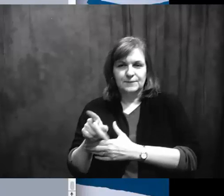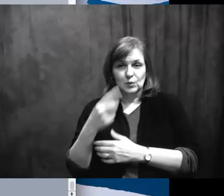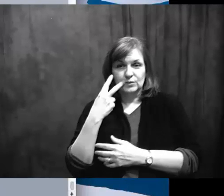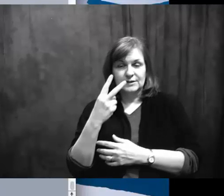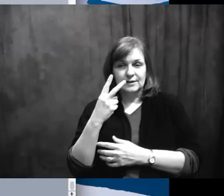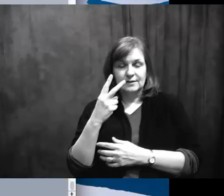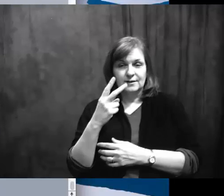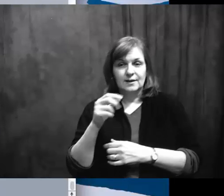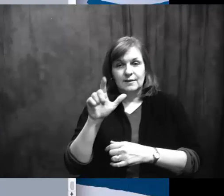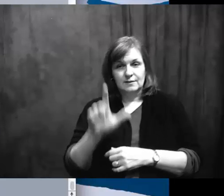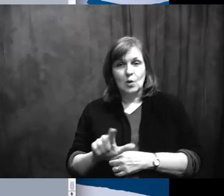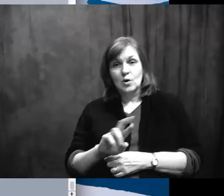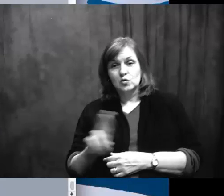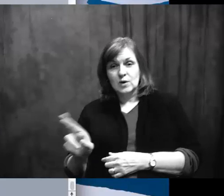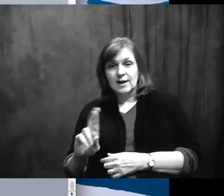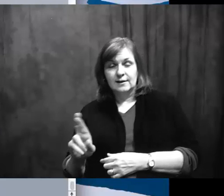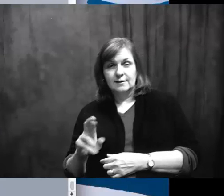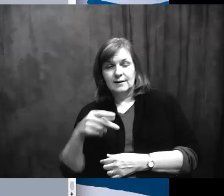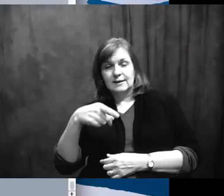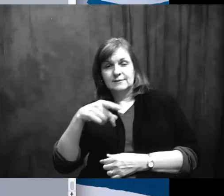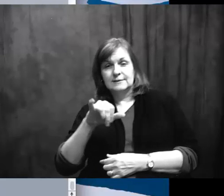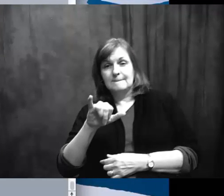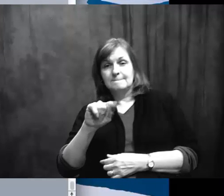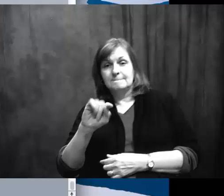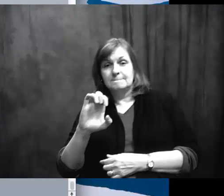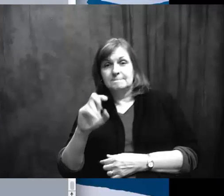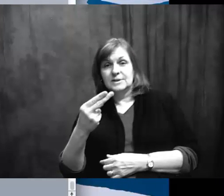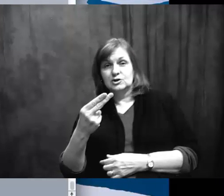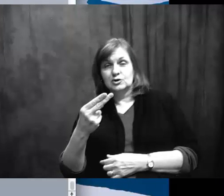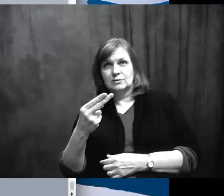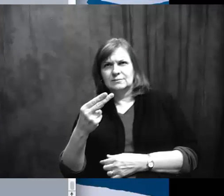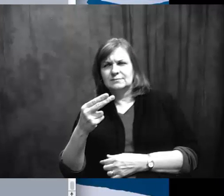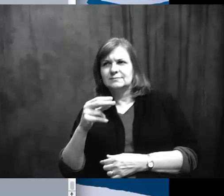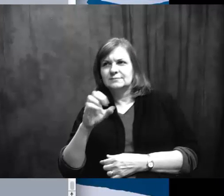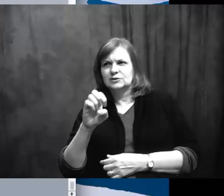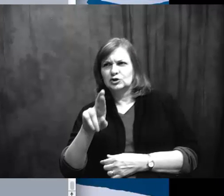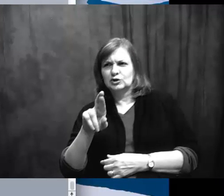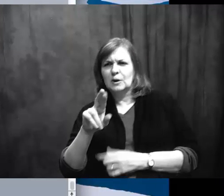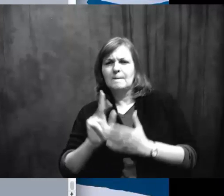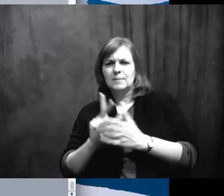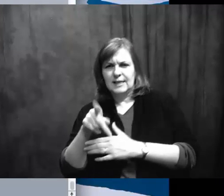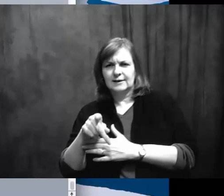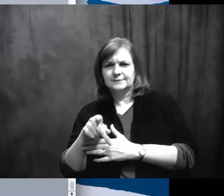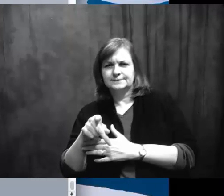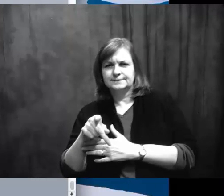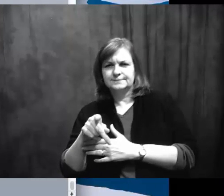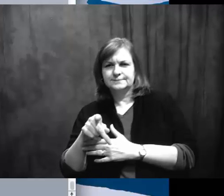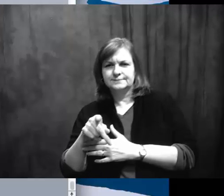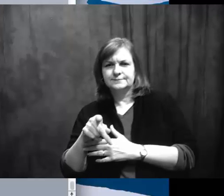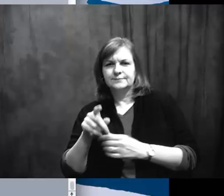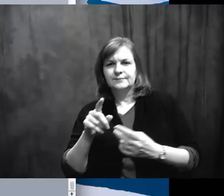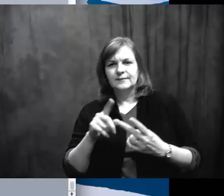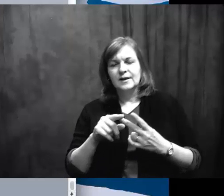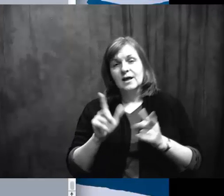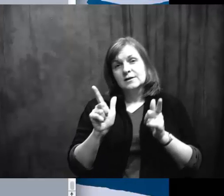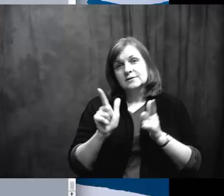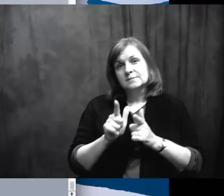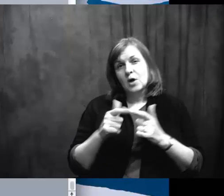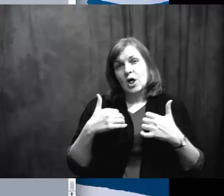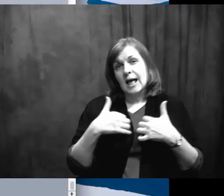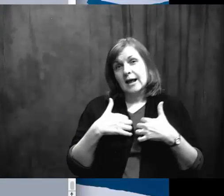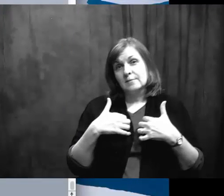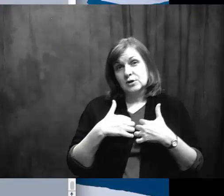plants. And you see here a pitcher plant, also a very common example of a carnivorous